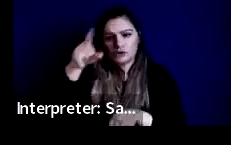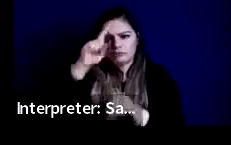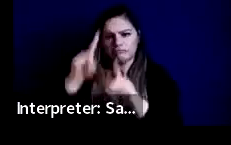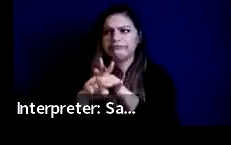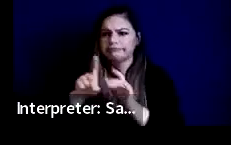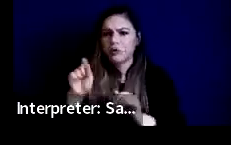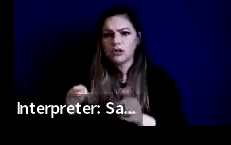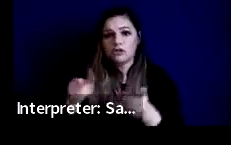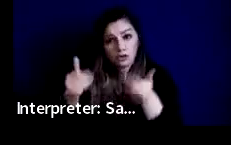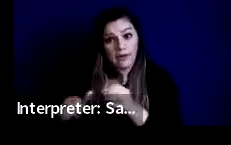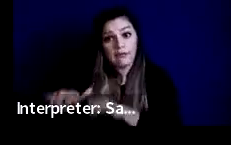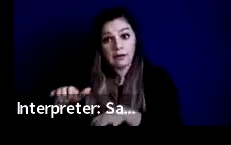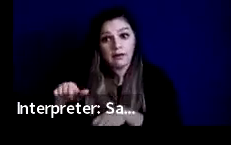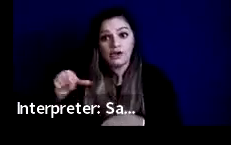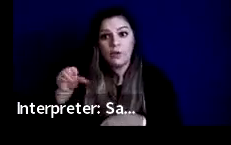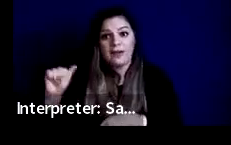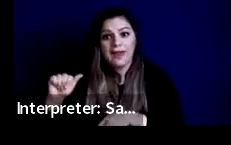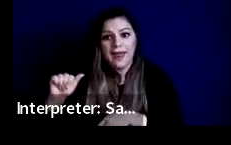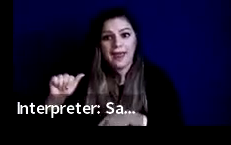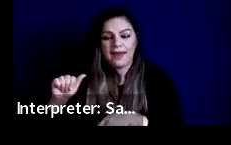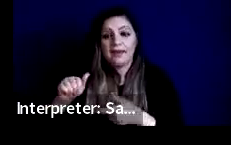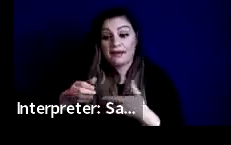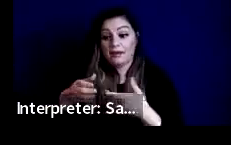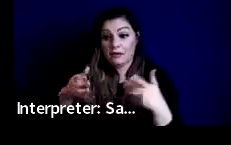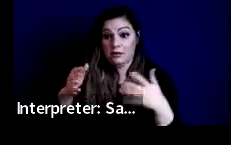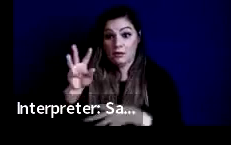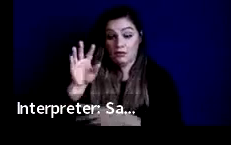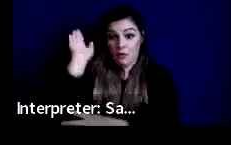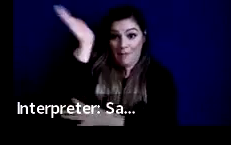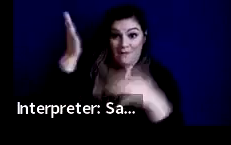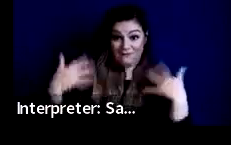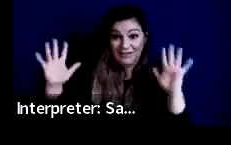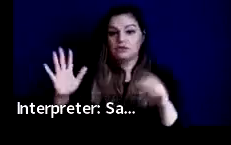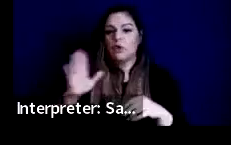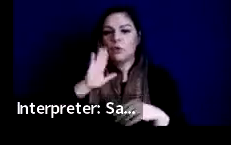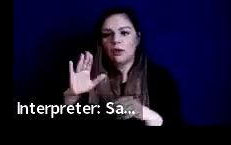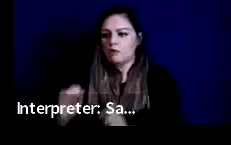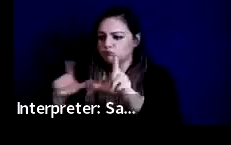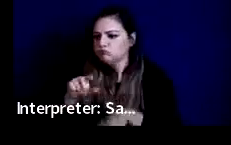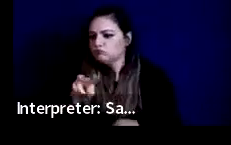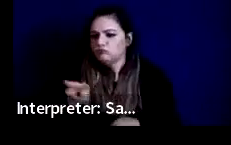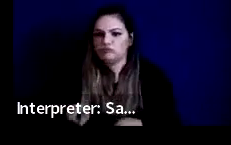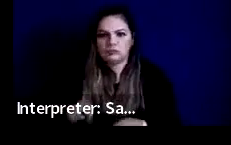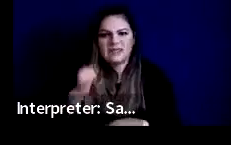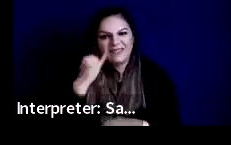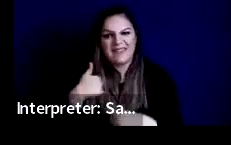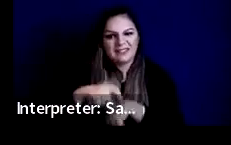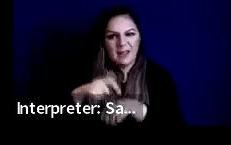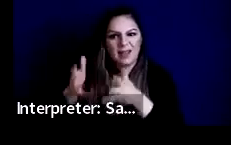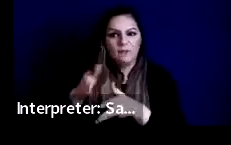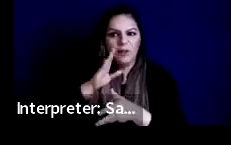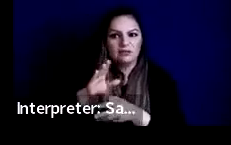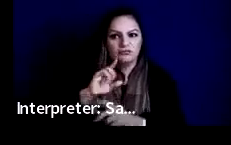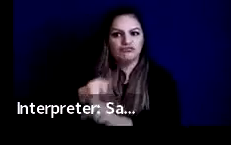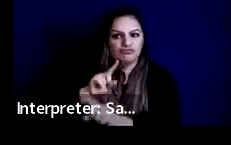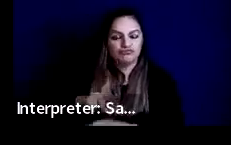the webinar with the time that we have left. And again, any other specific thoughts that you have on Kentucky, especially